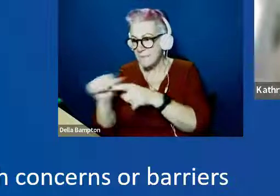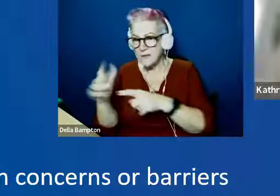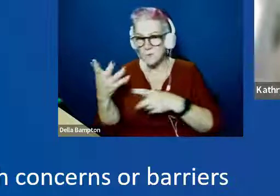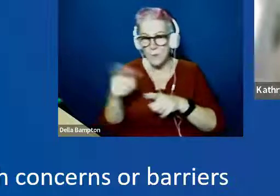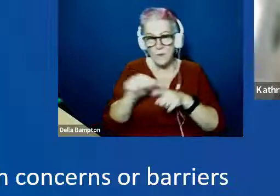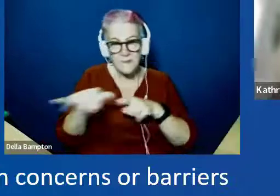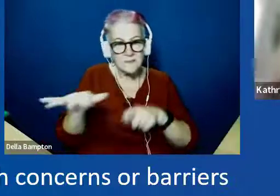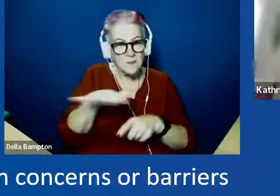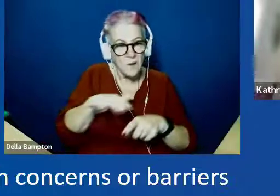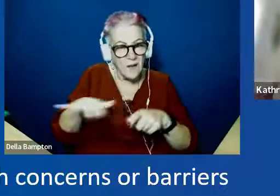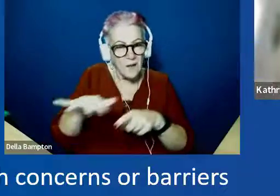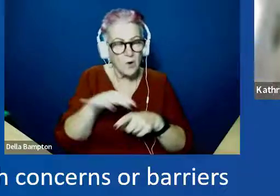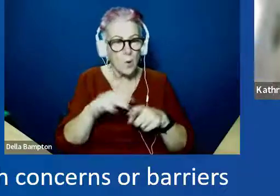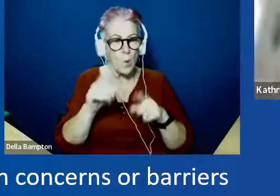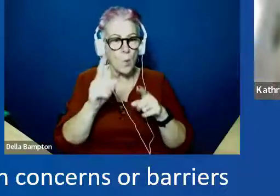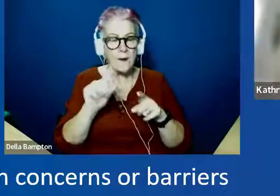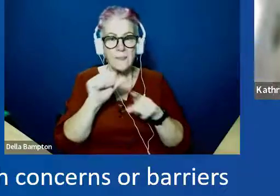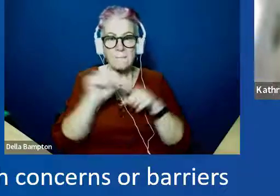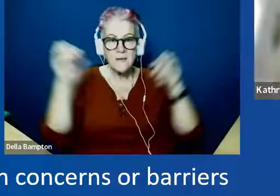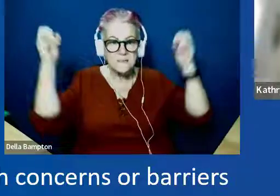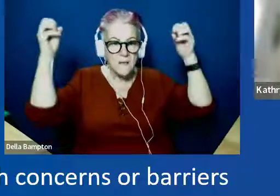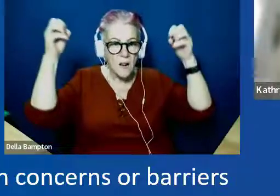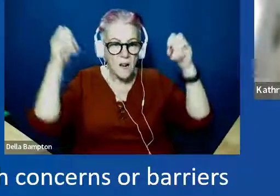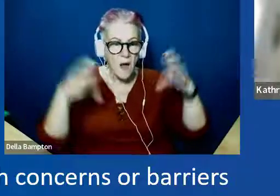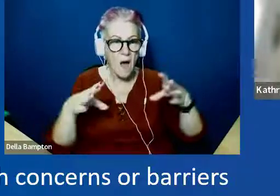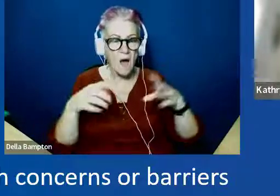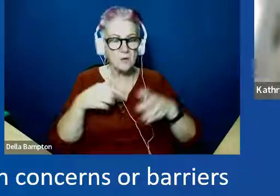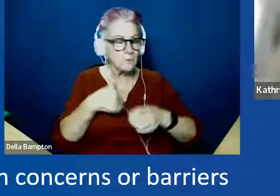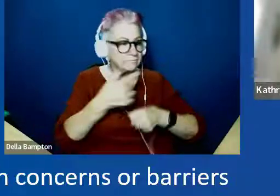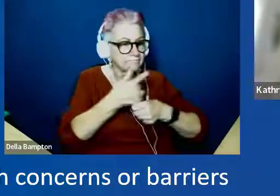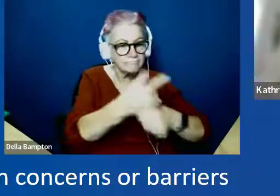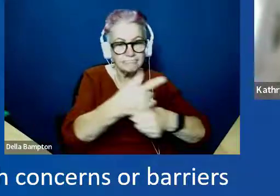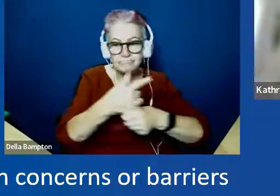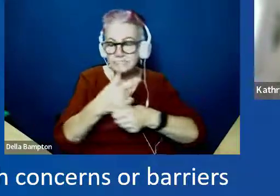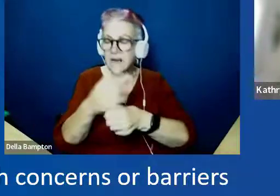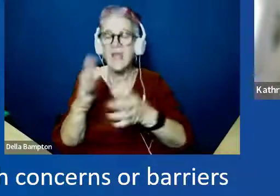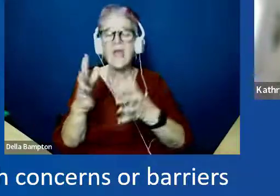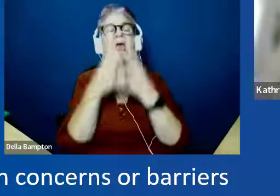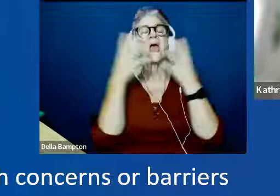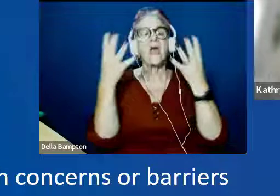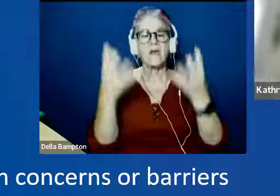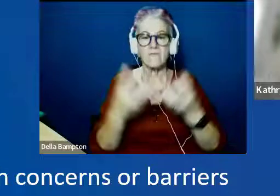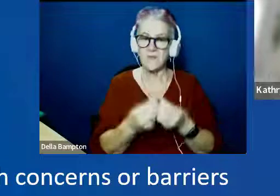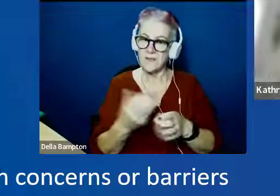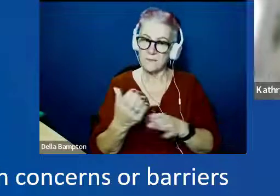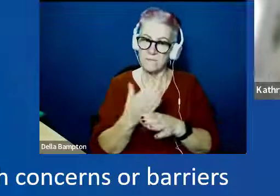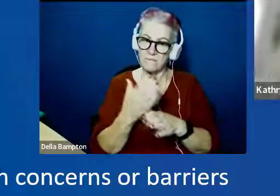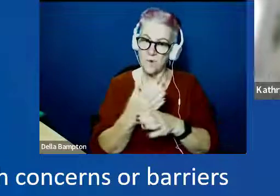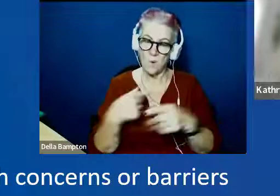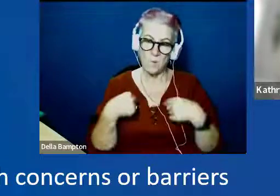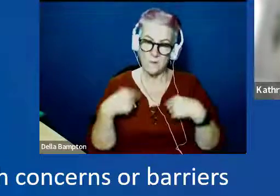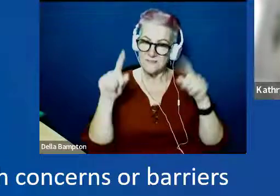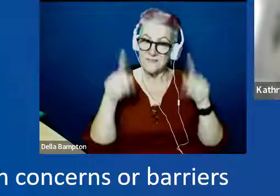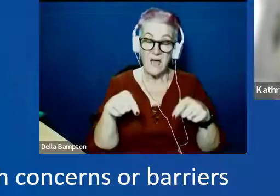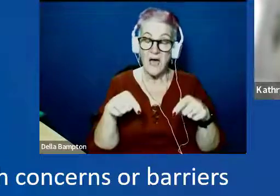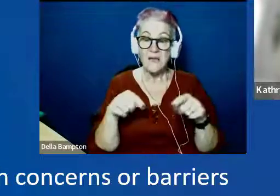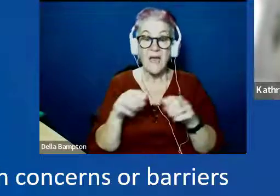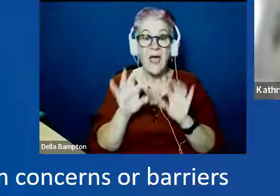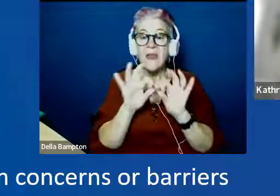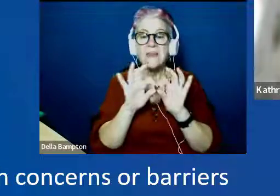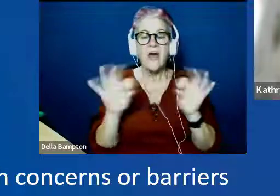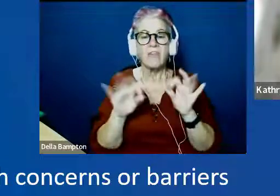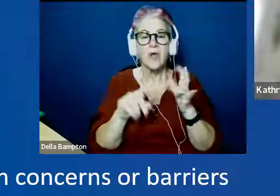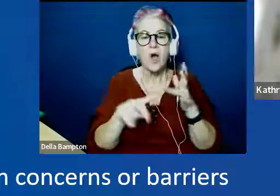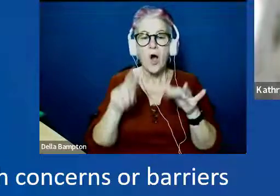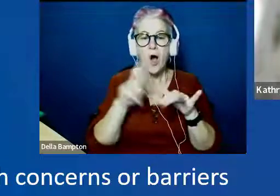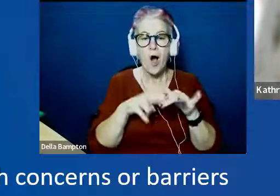location, the best lighting. We spoke about everything beforehand, and nothing was off limits, which